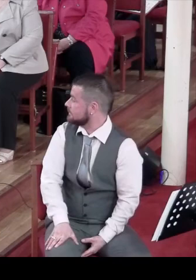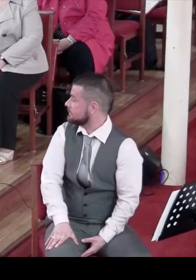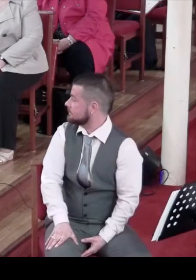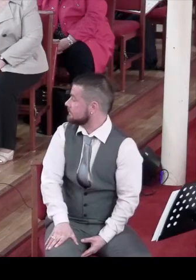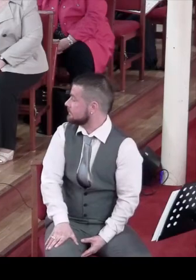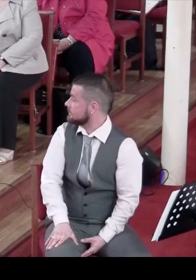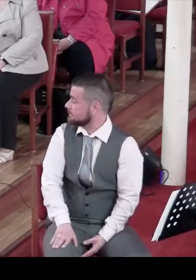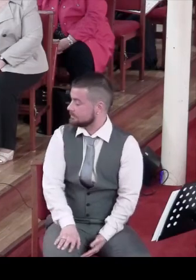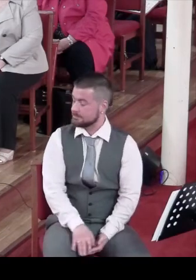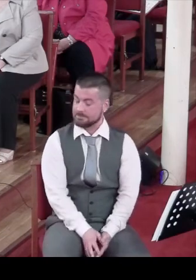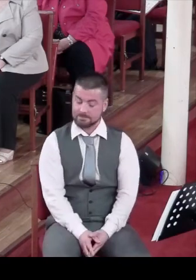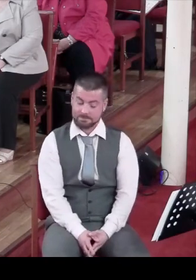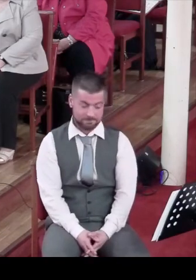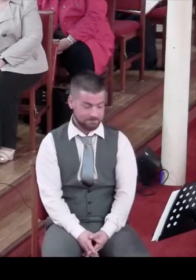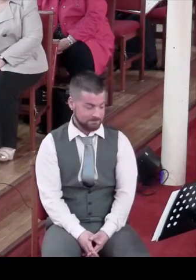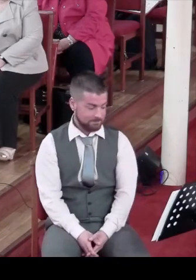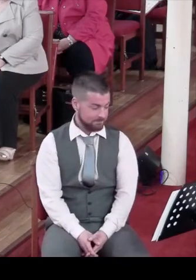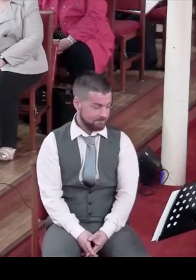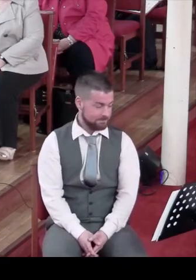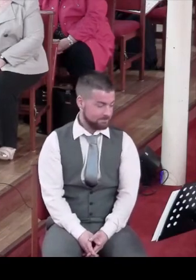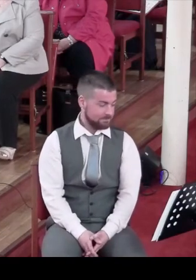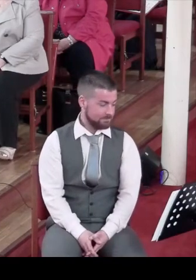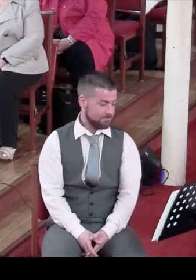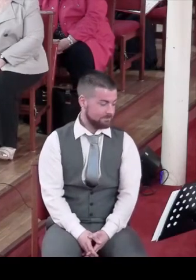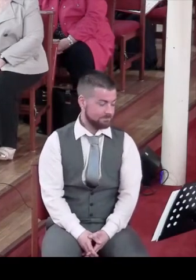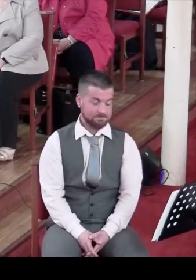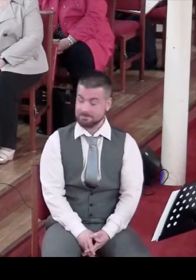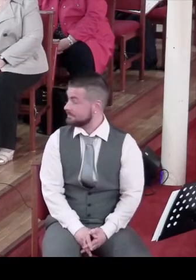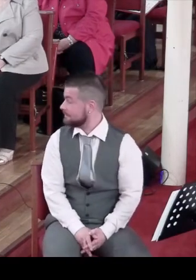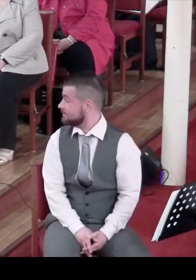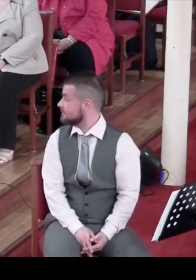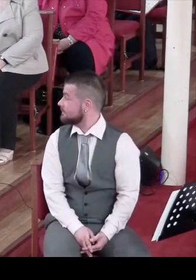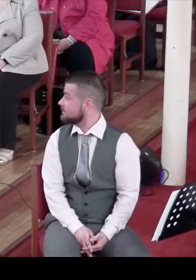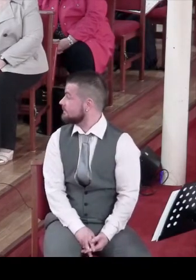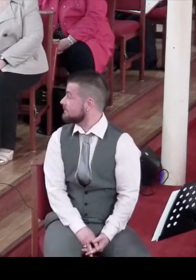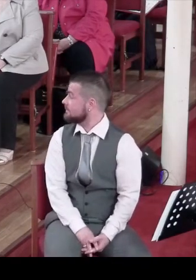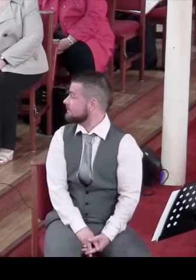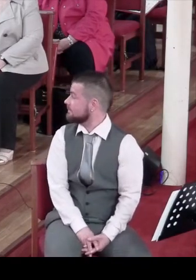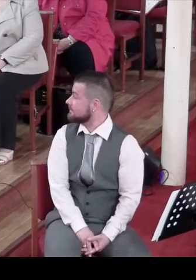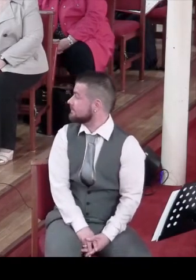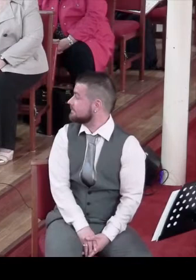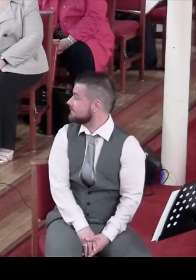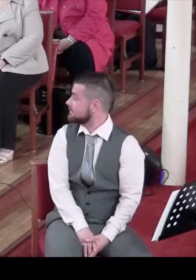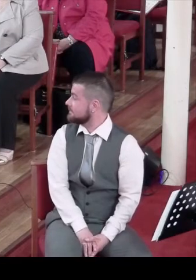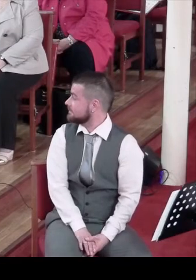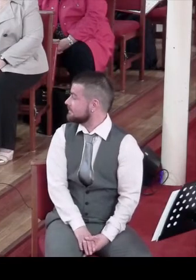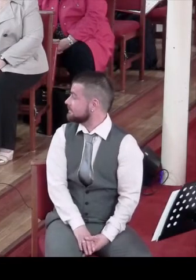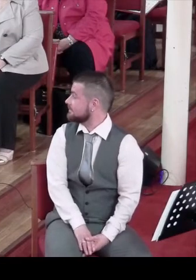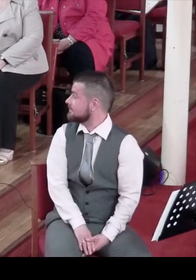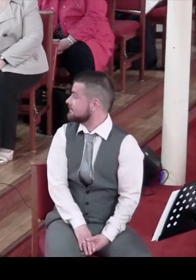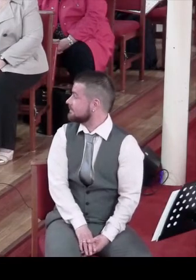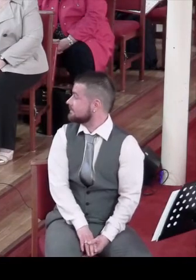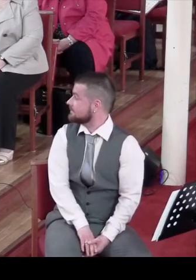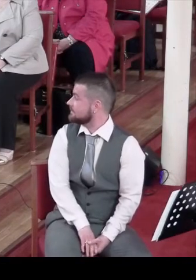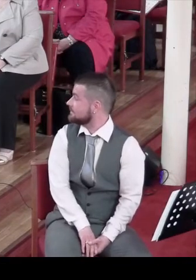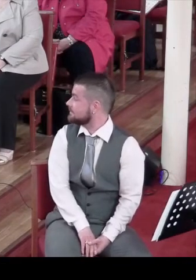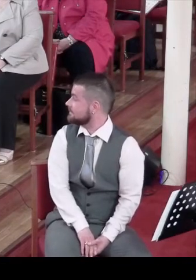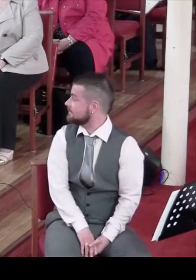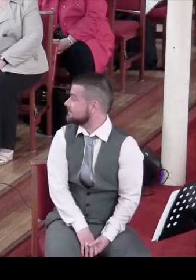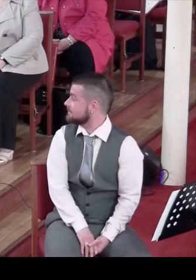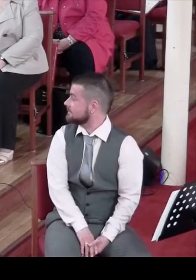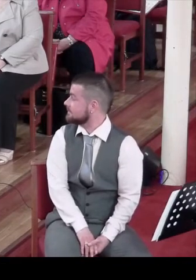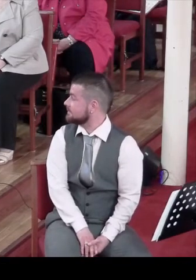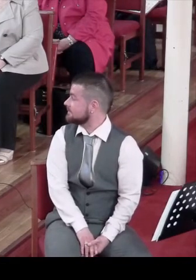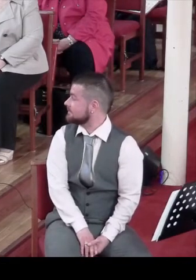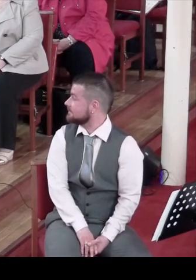over the other side as well. Ladies, there's plenty of room. Just go in front of that lectern. You come round this side. Jean,